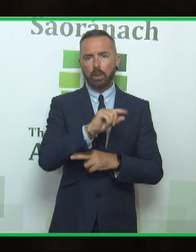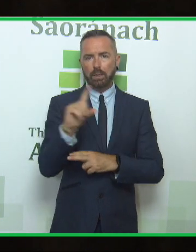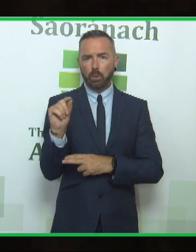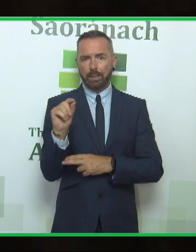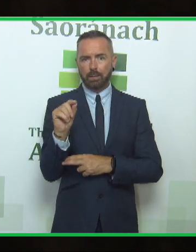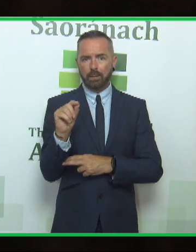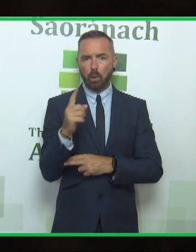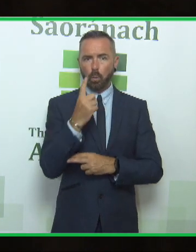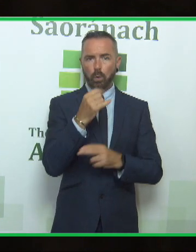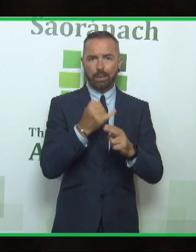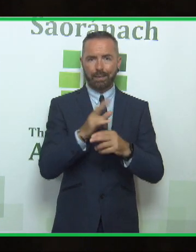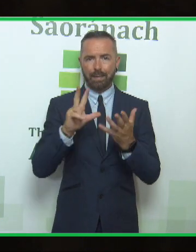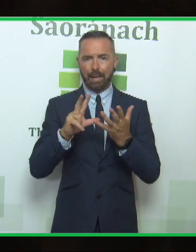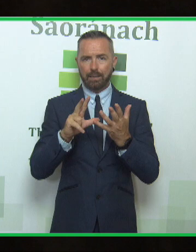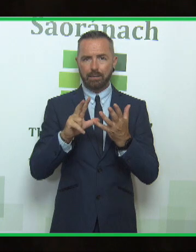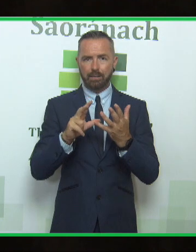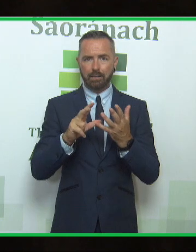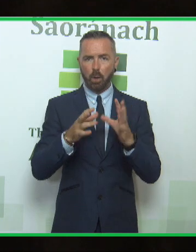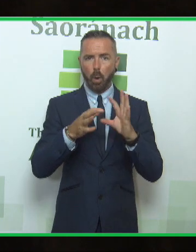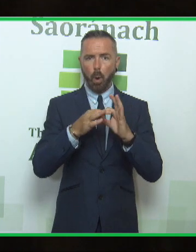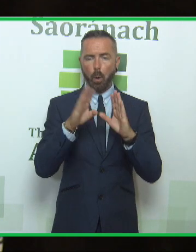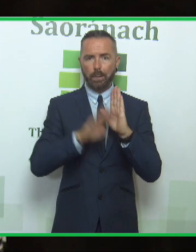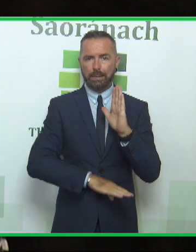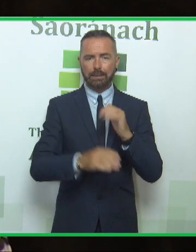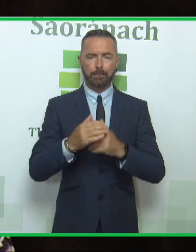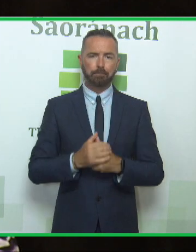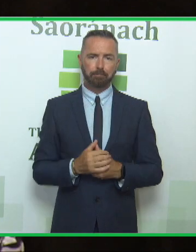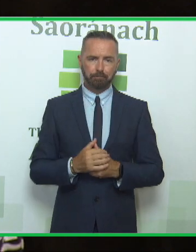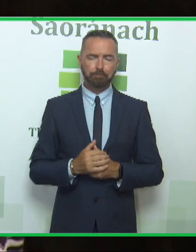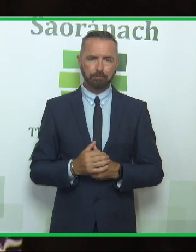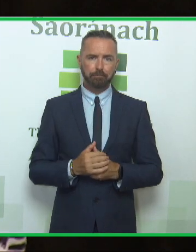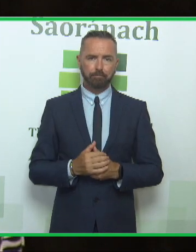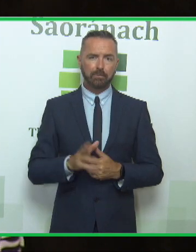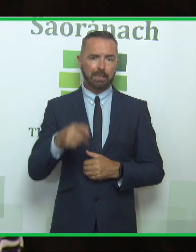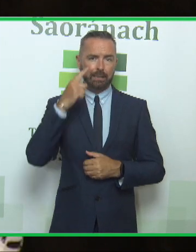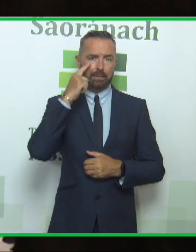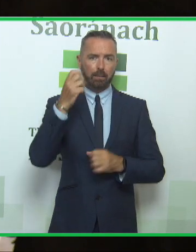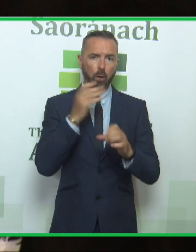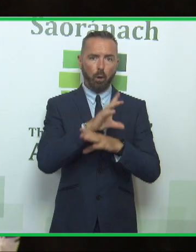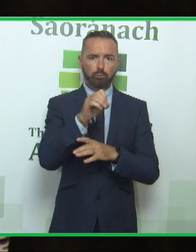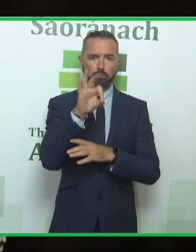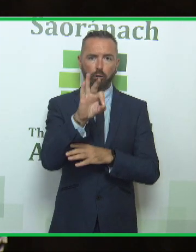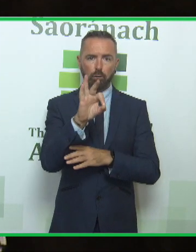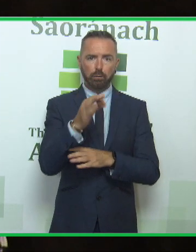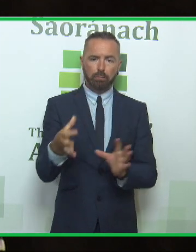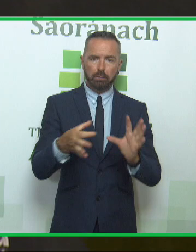homeless. Now, we can look at the drugs implicated in poisoning deaths for 2020. The